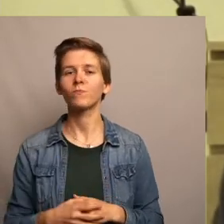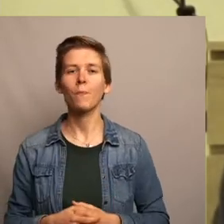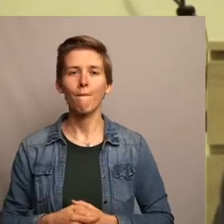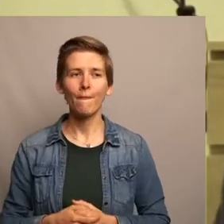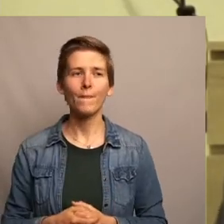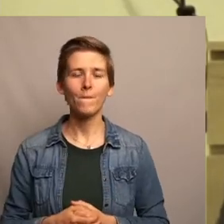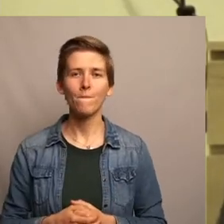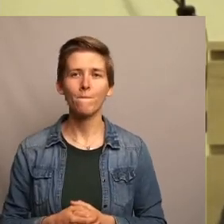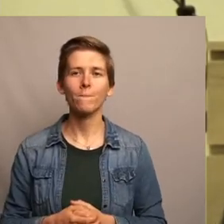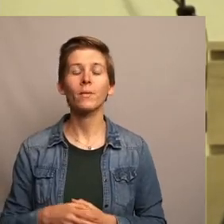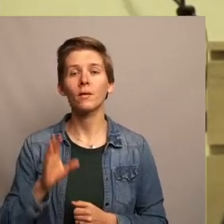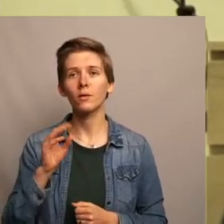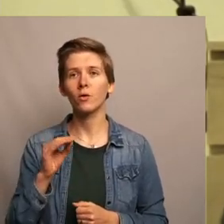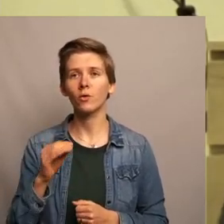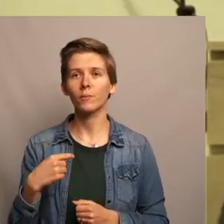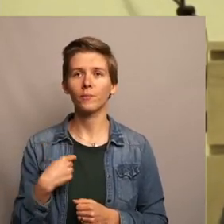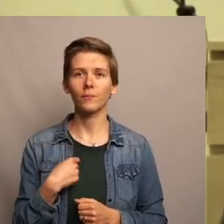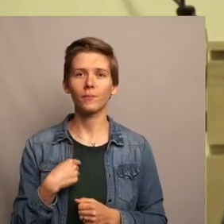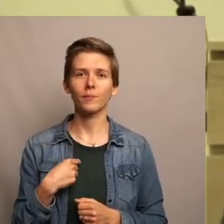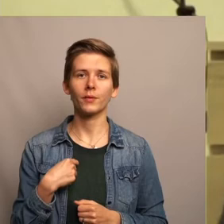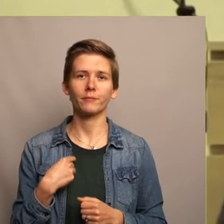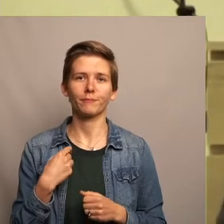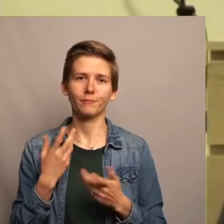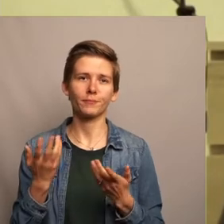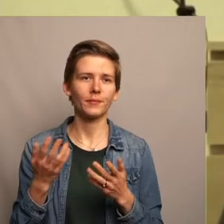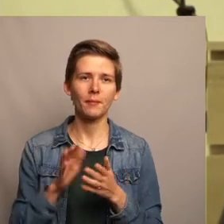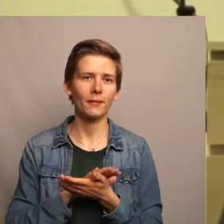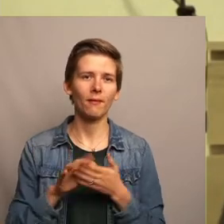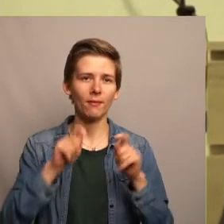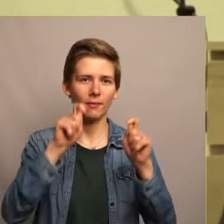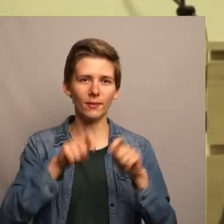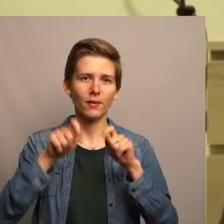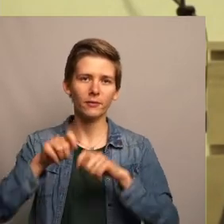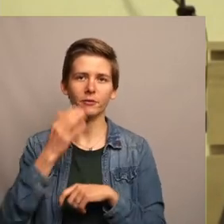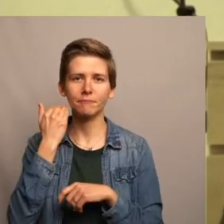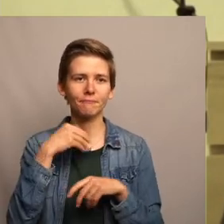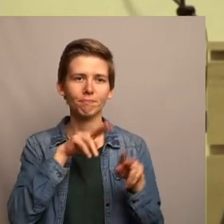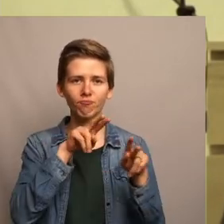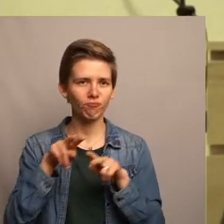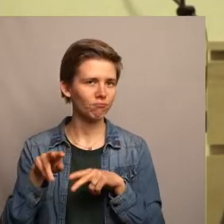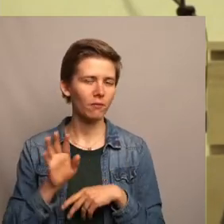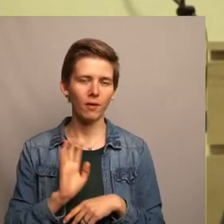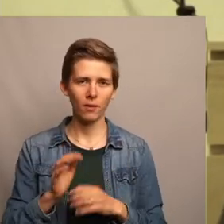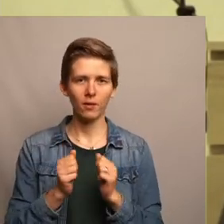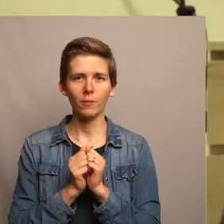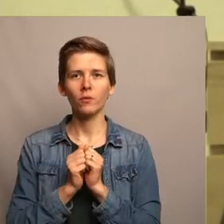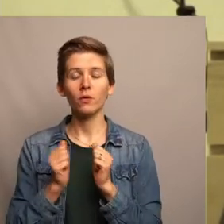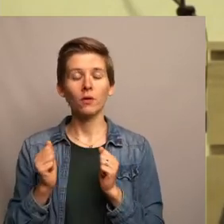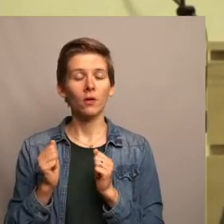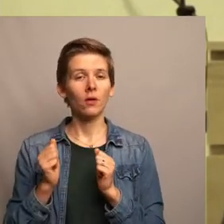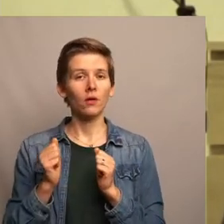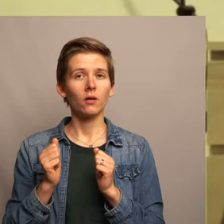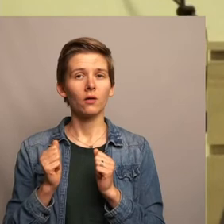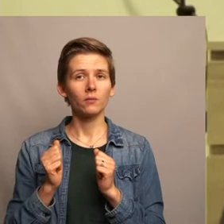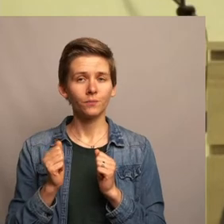And then, of course, I mean, I haven't looked at statistics recently, but the kind of diversity in faculty